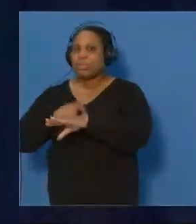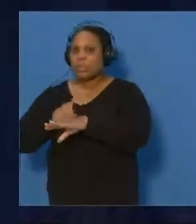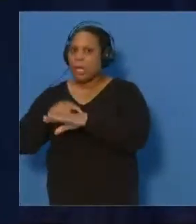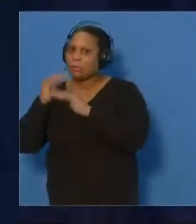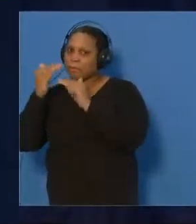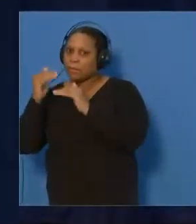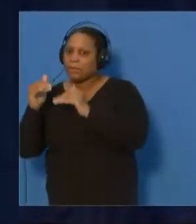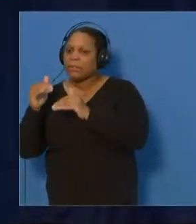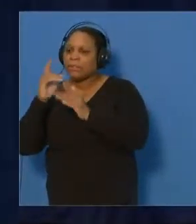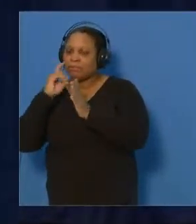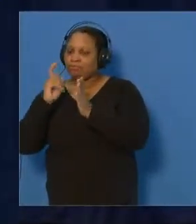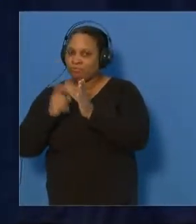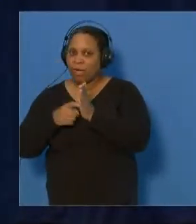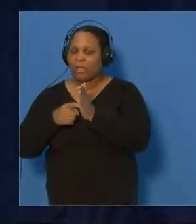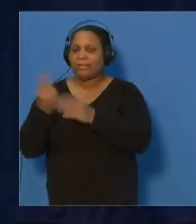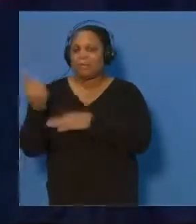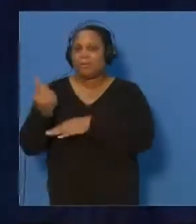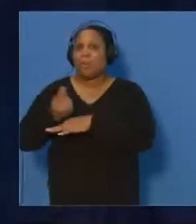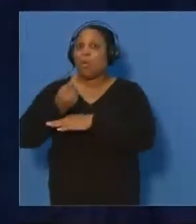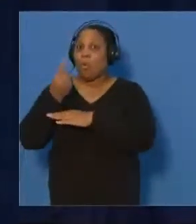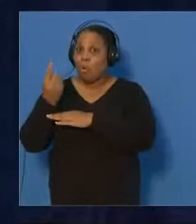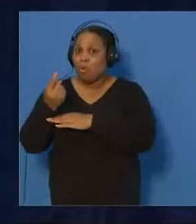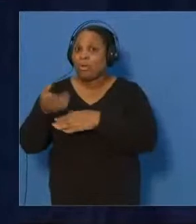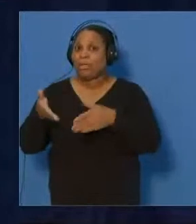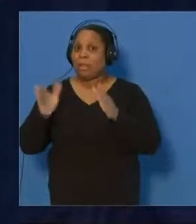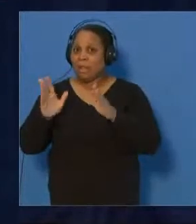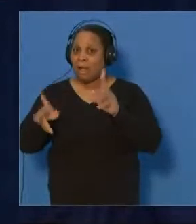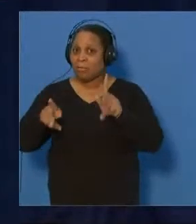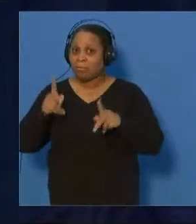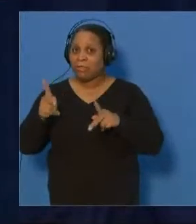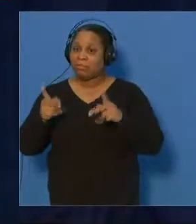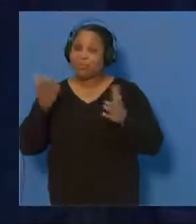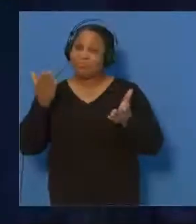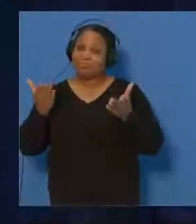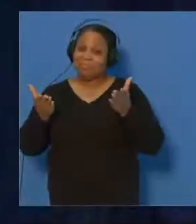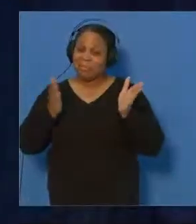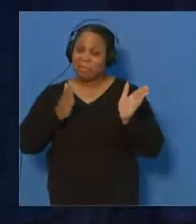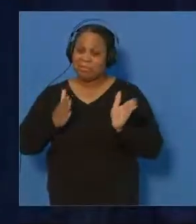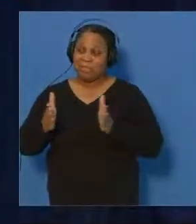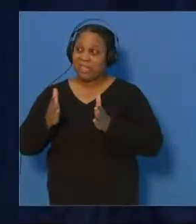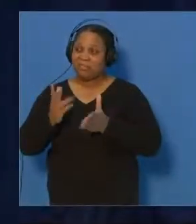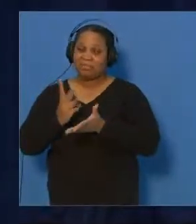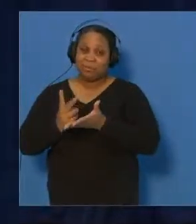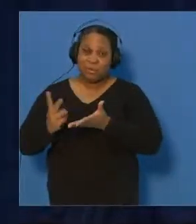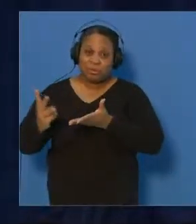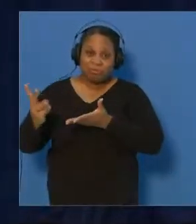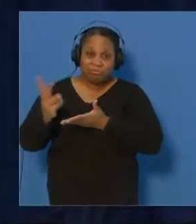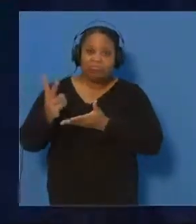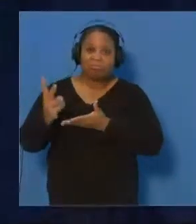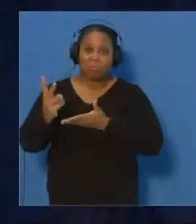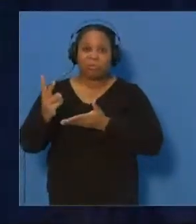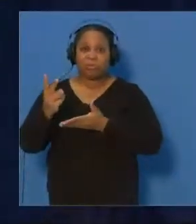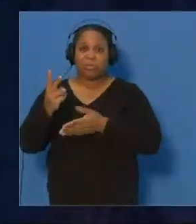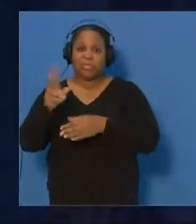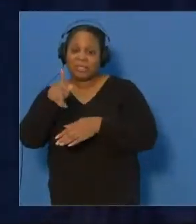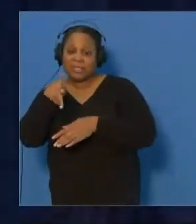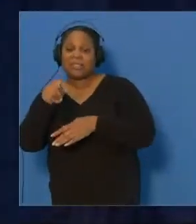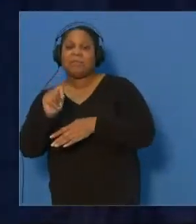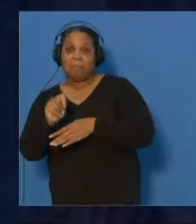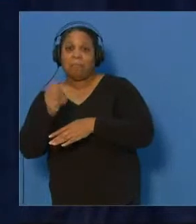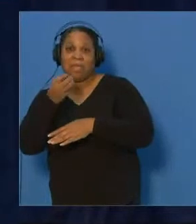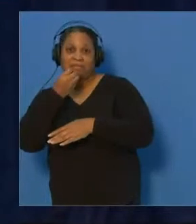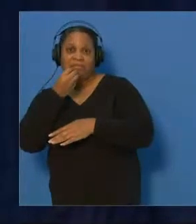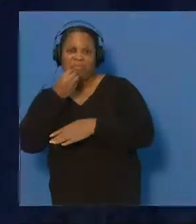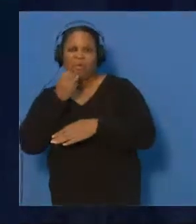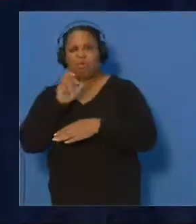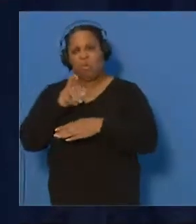to recognize that this is only to allow persons who may have planned for 2 weeks of pet food, but now have run out, or persons who may have